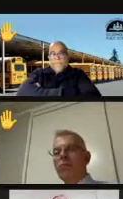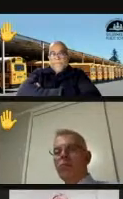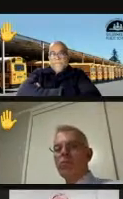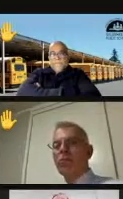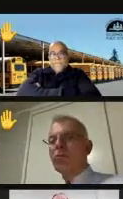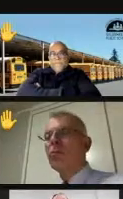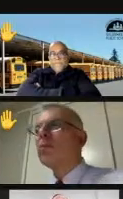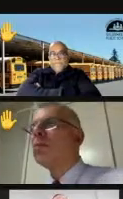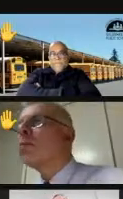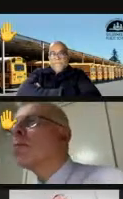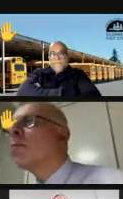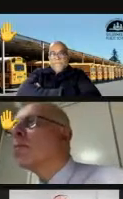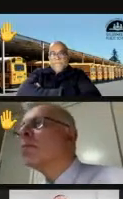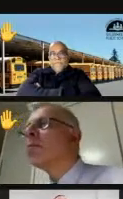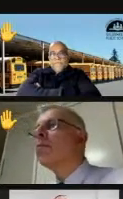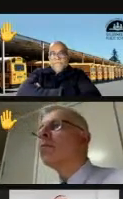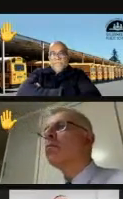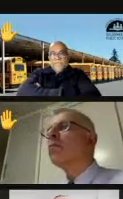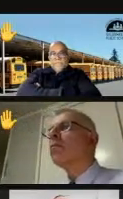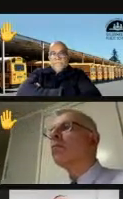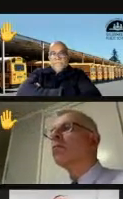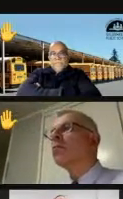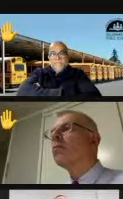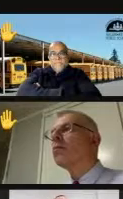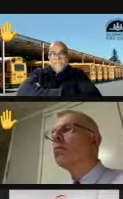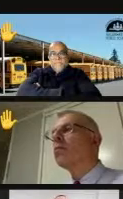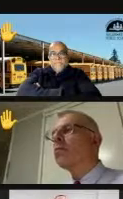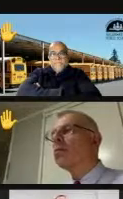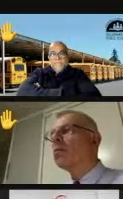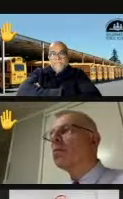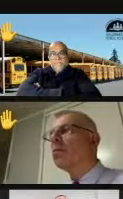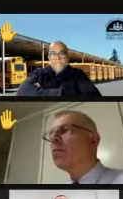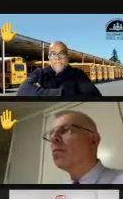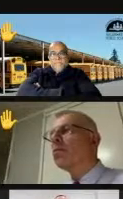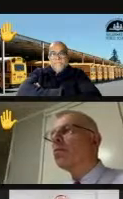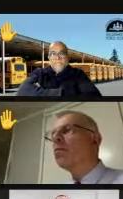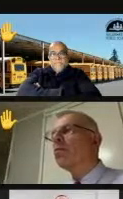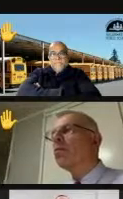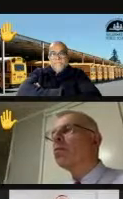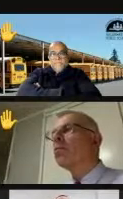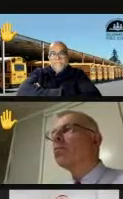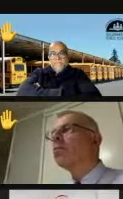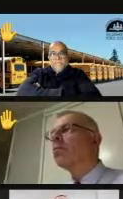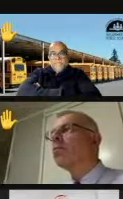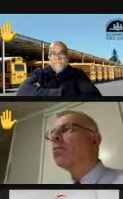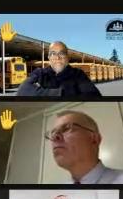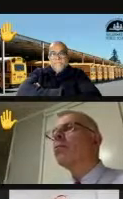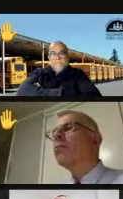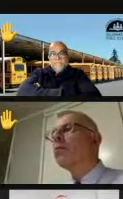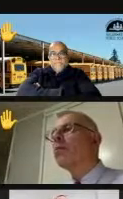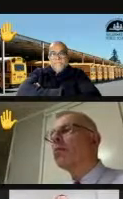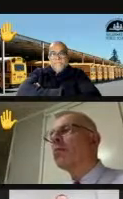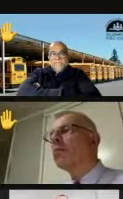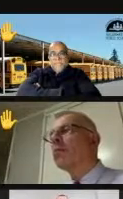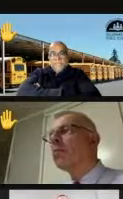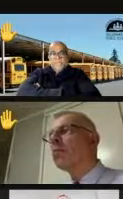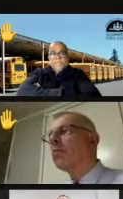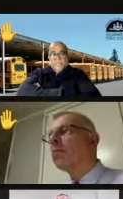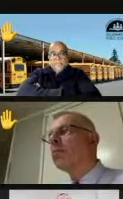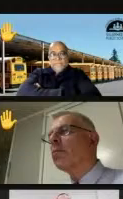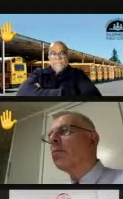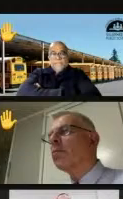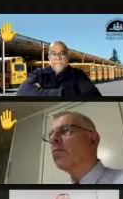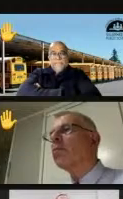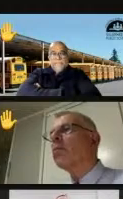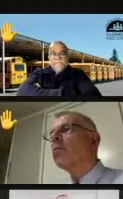numbers that we're looking at, and those are perhaps comparably what we're comparing with. But just recognizing that there has kind of been an influx and a growth